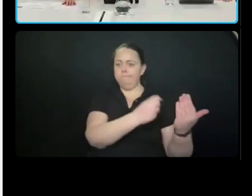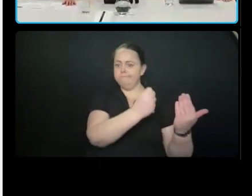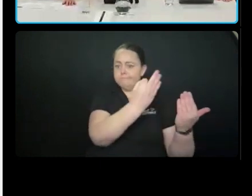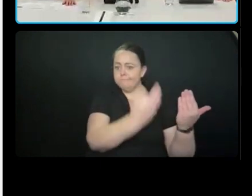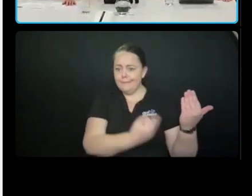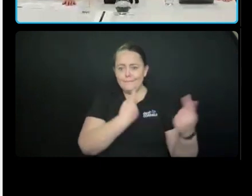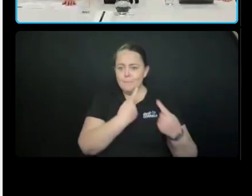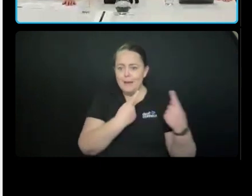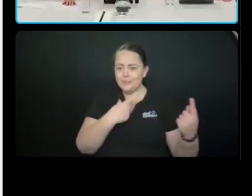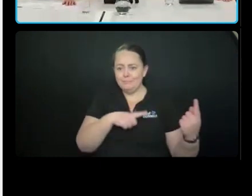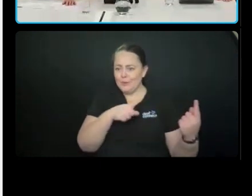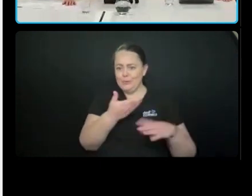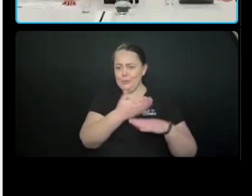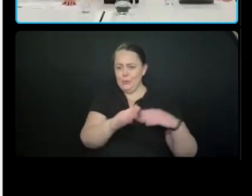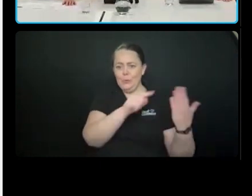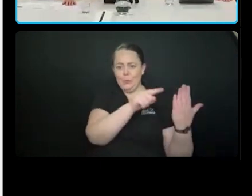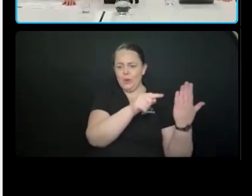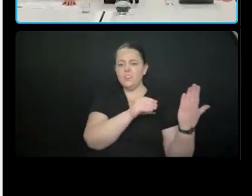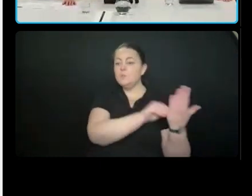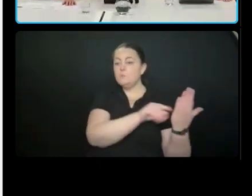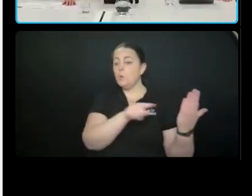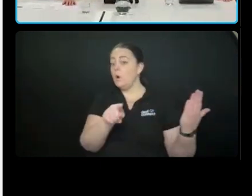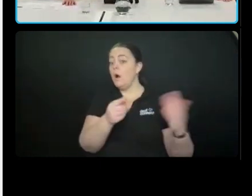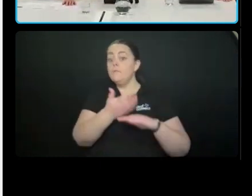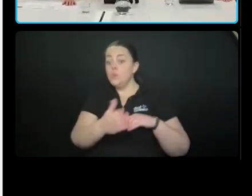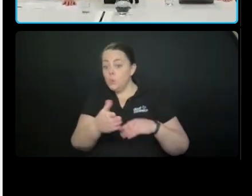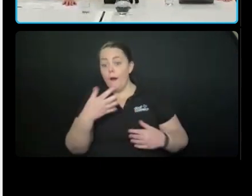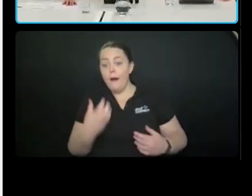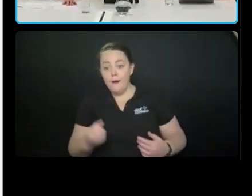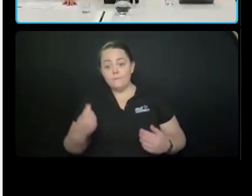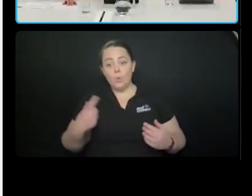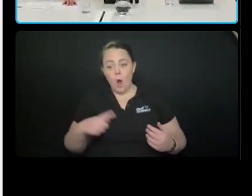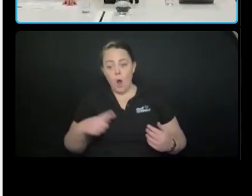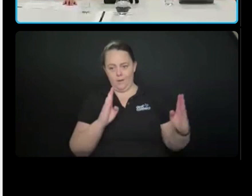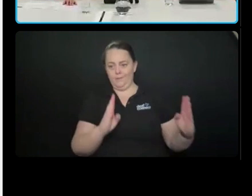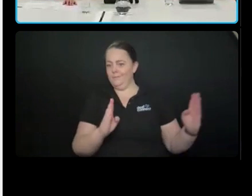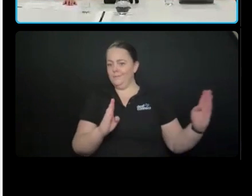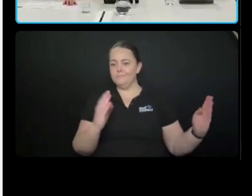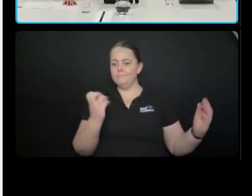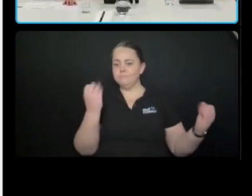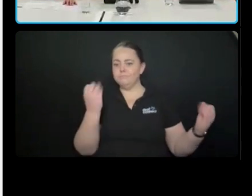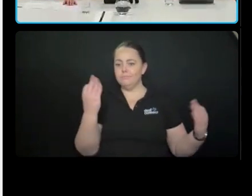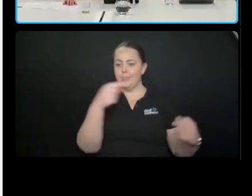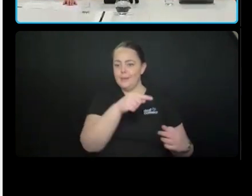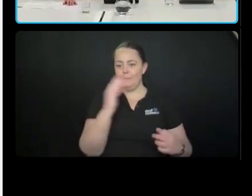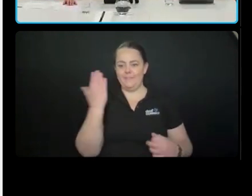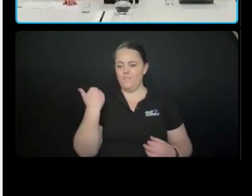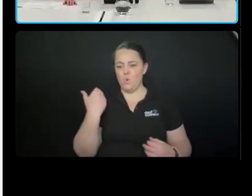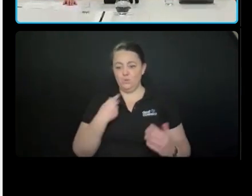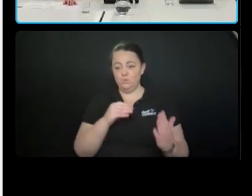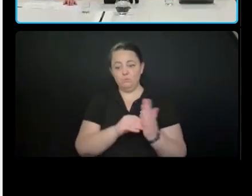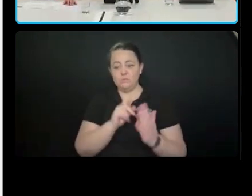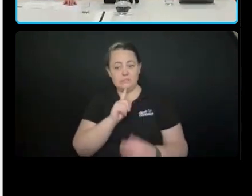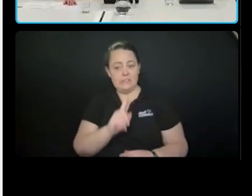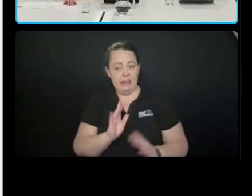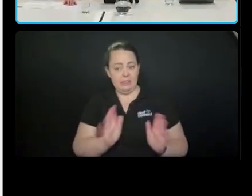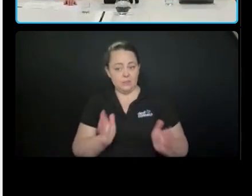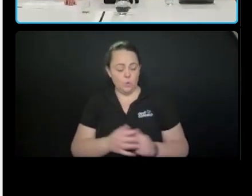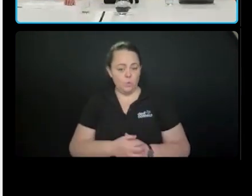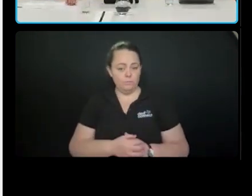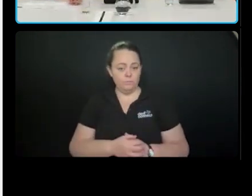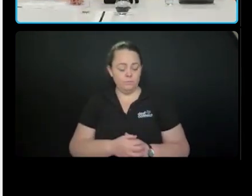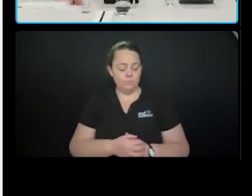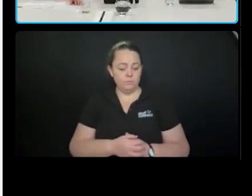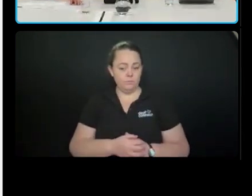people that didn't have a comparative ADL assessment. Of course, by next quarter, we'd expect that absolutely, unless